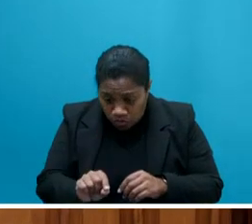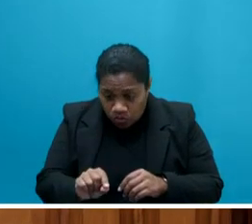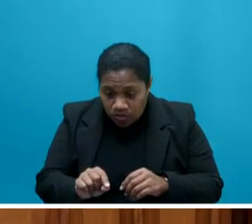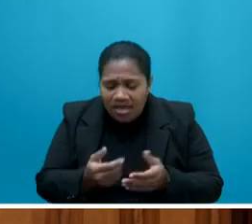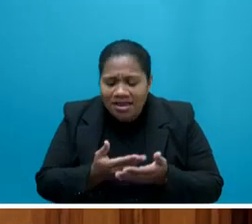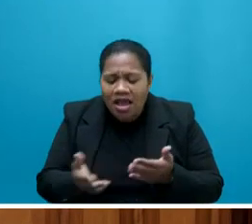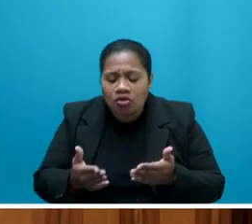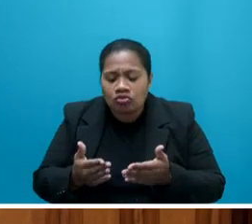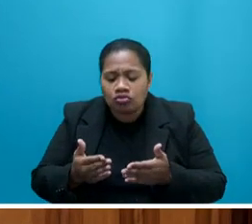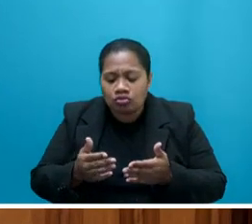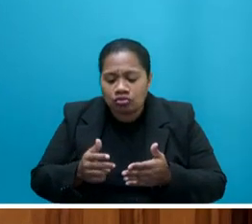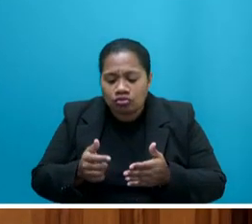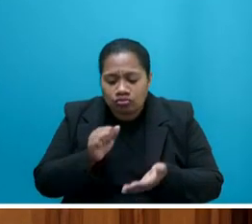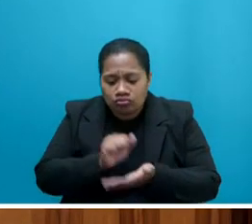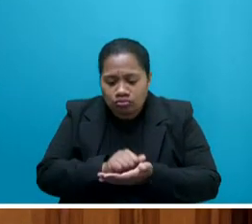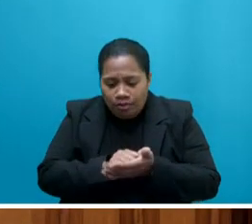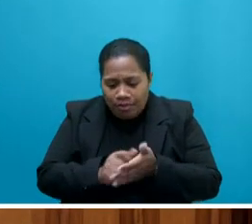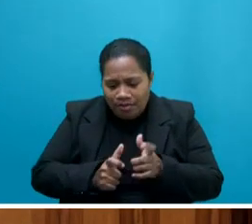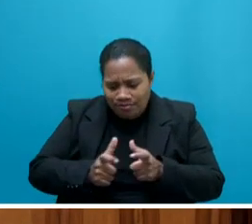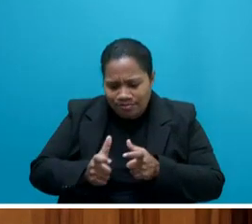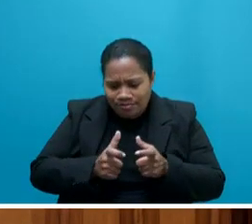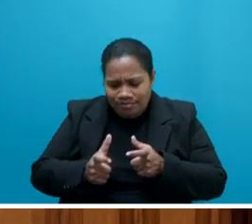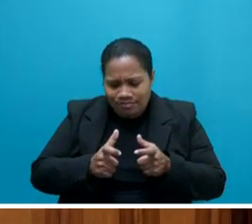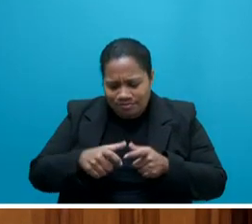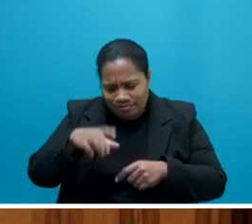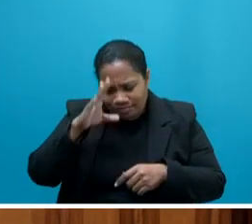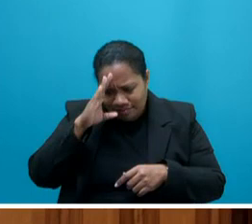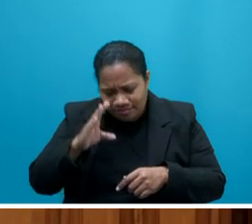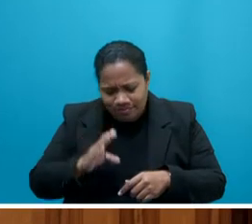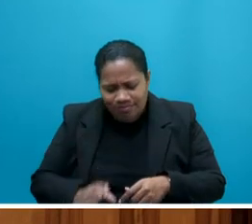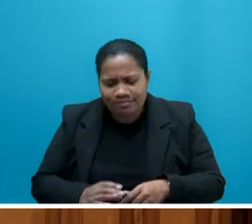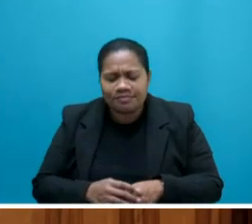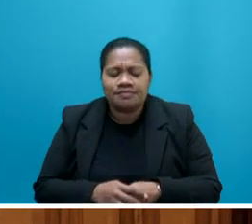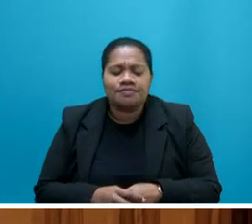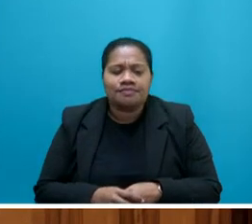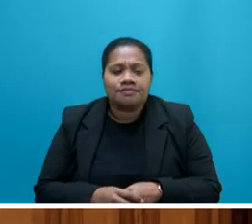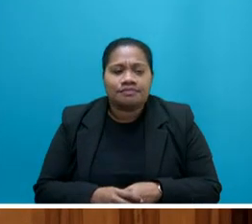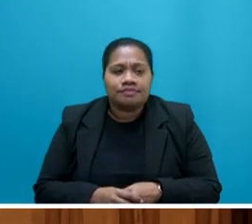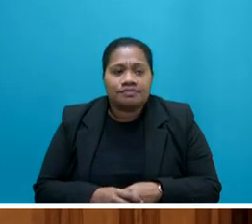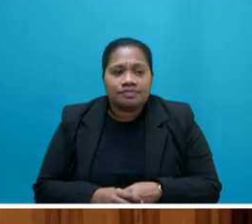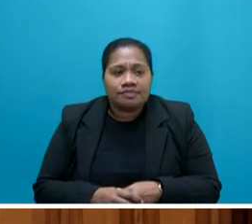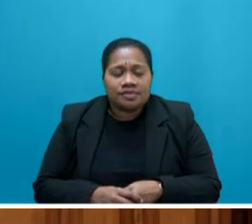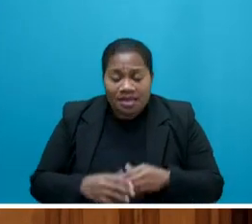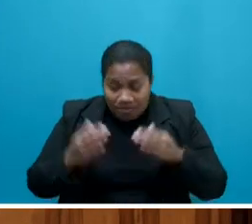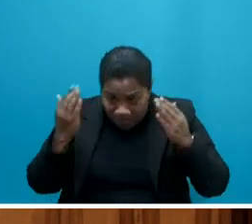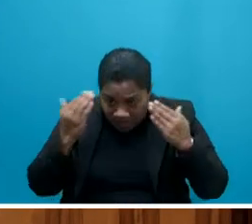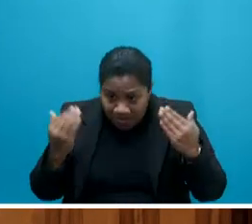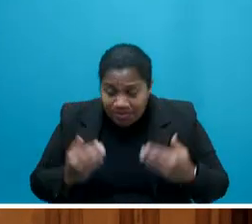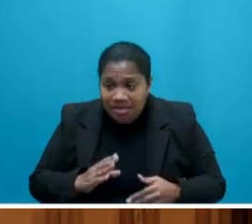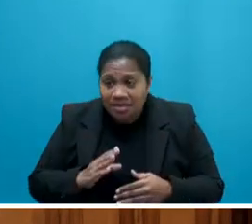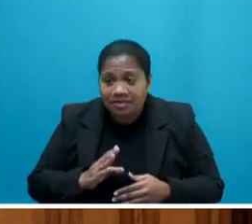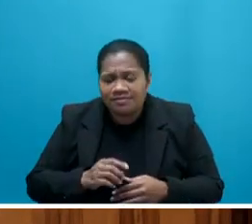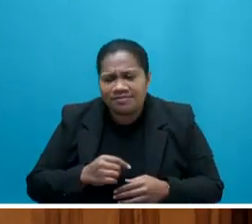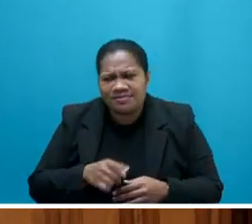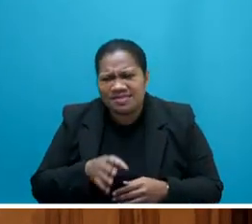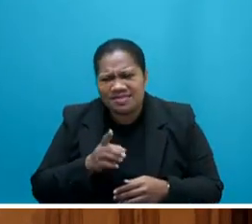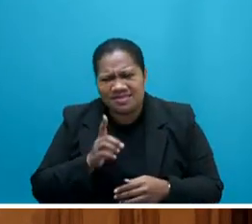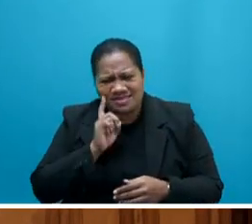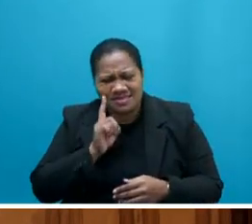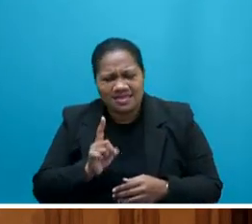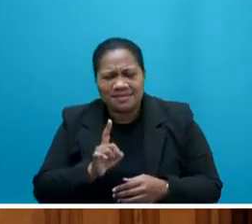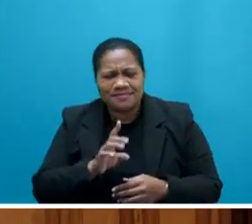manage the state. Mr. Speaker, it is rather sad and unfortunate that the address we are debating now